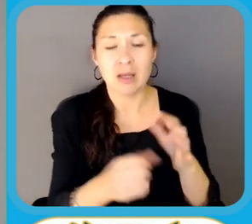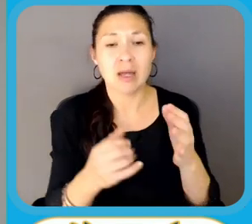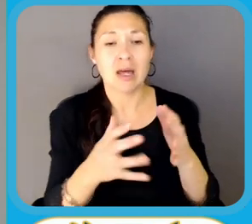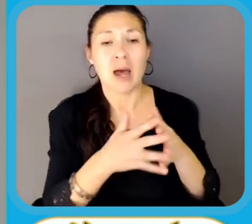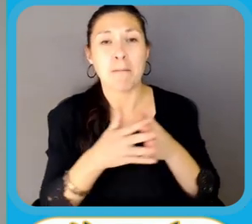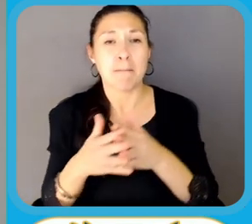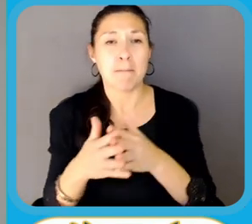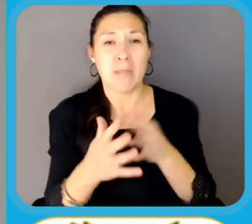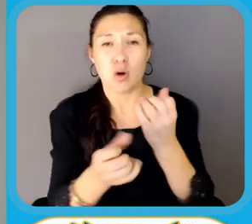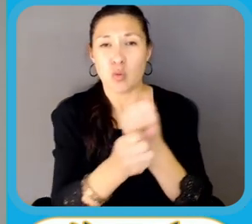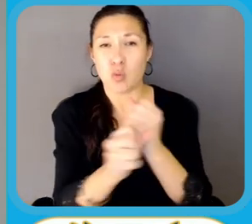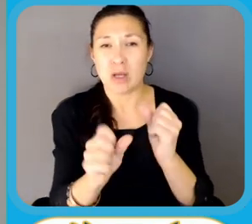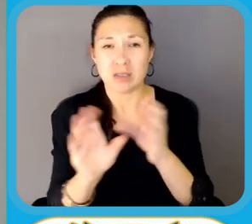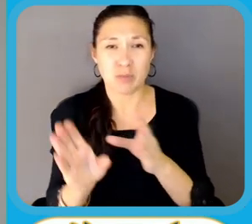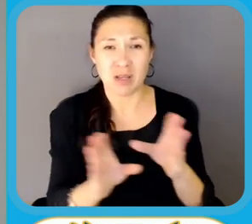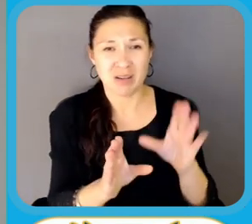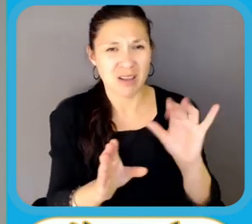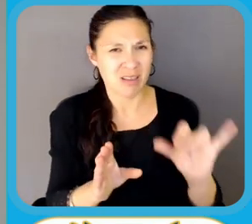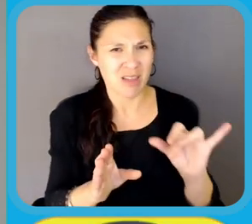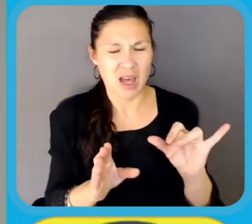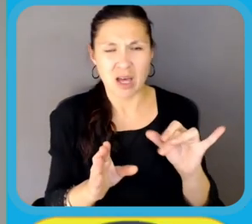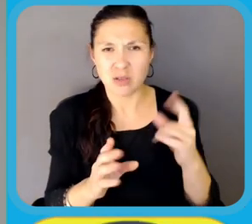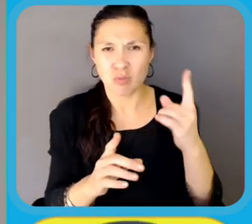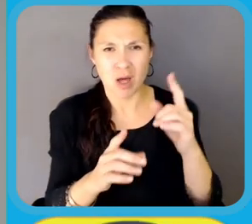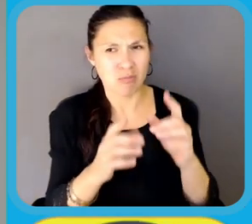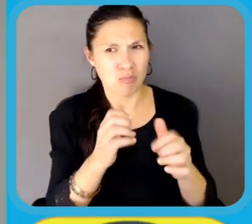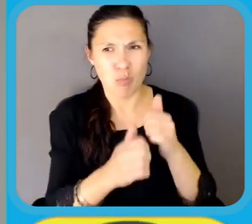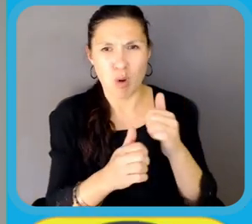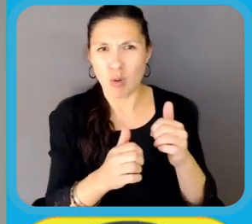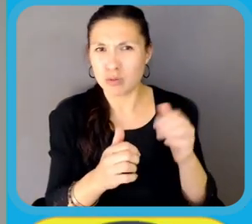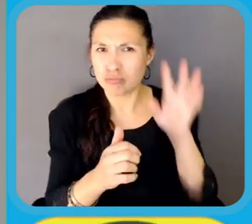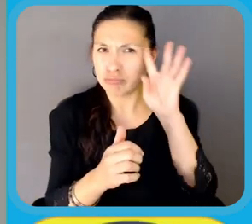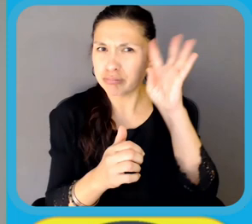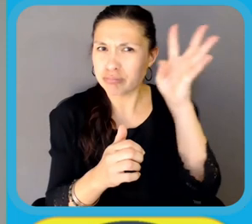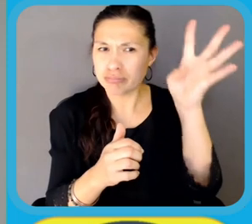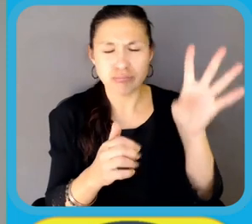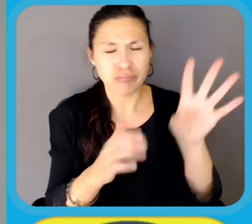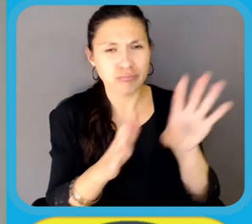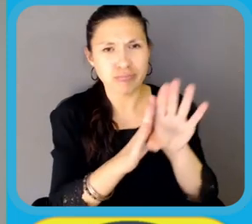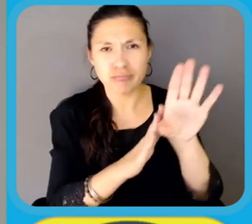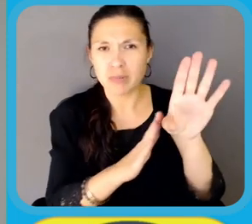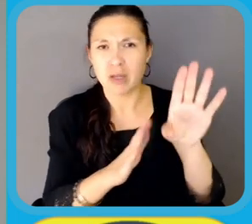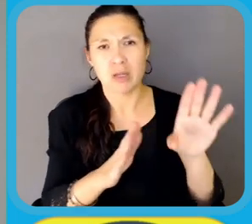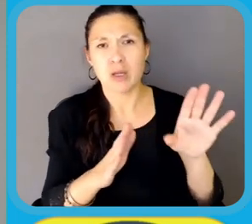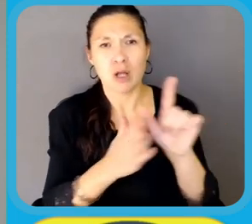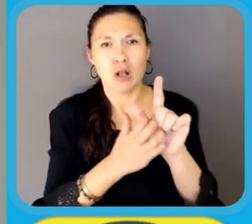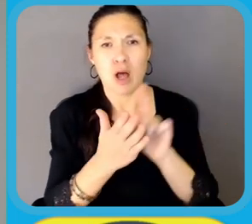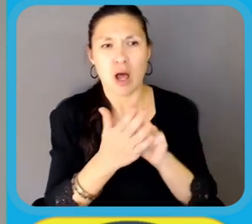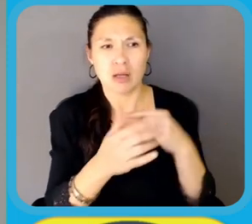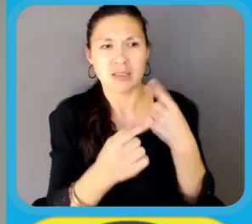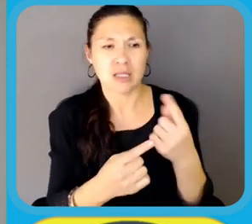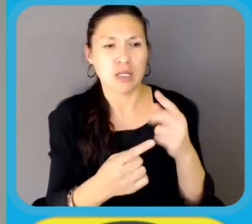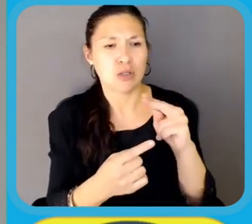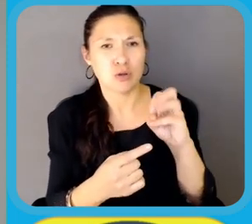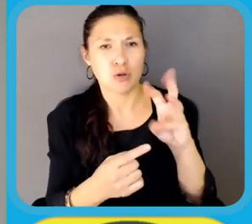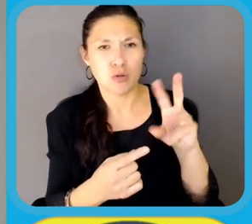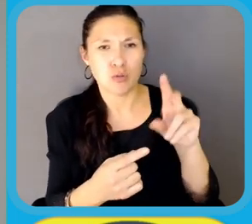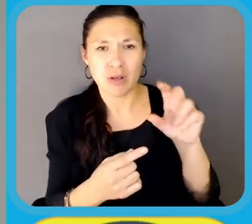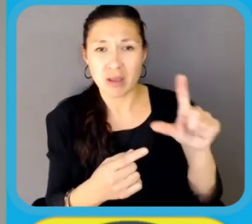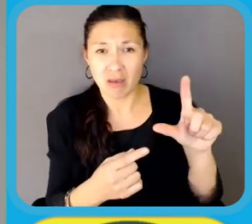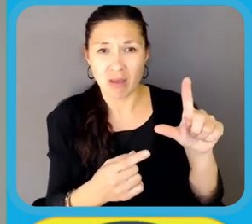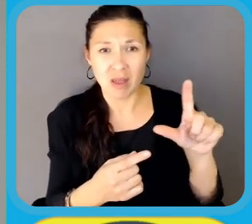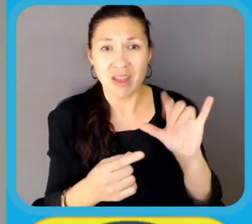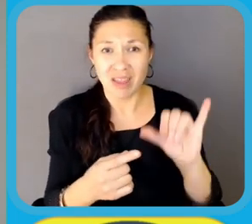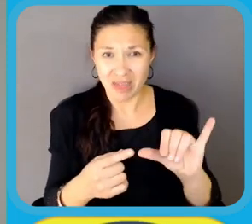of the most progressive pieces of legislation since the New Deal, is doing exactly that. Already, billions